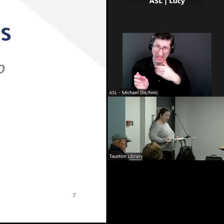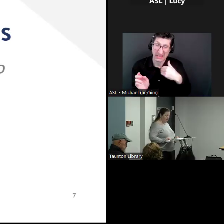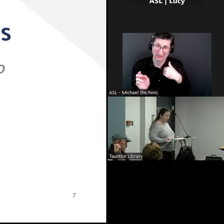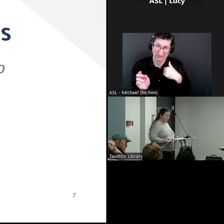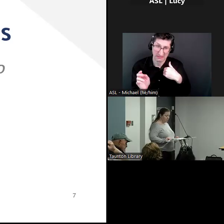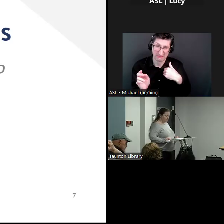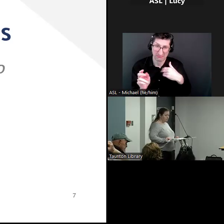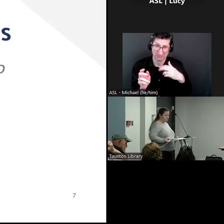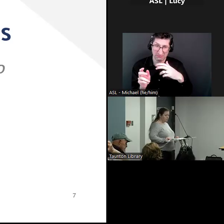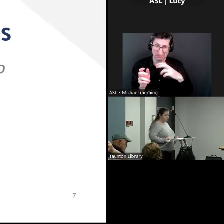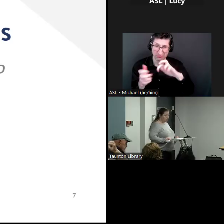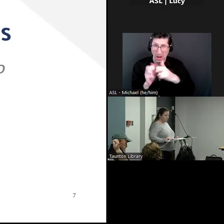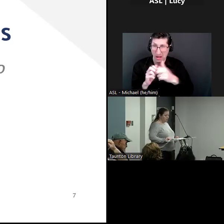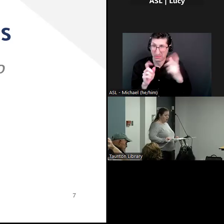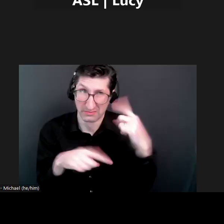1919.